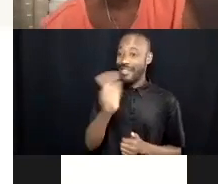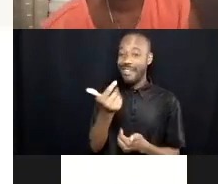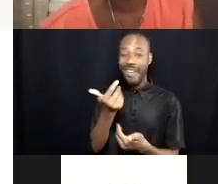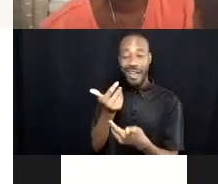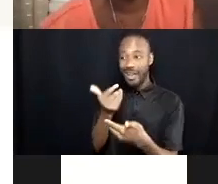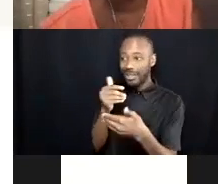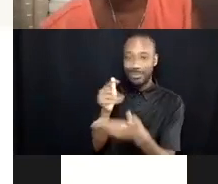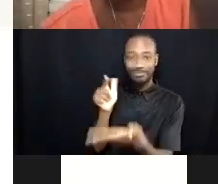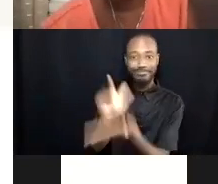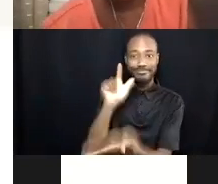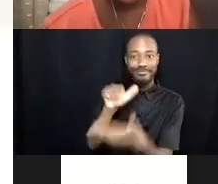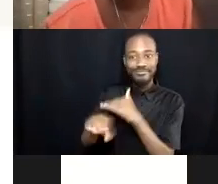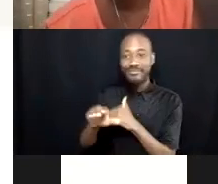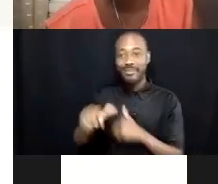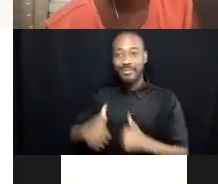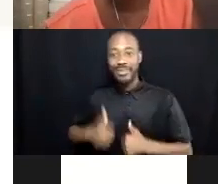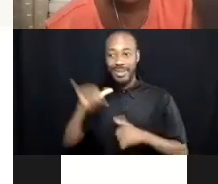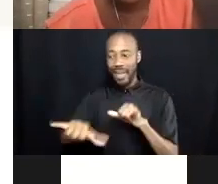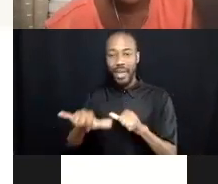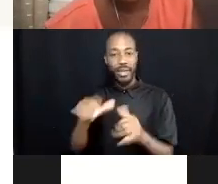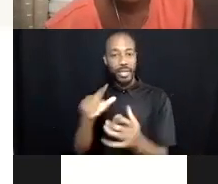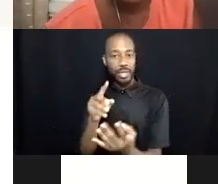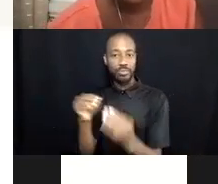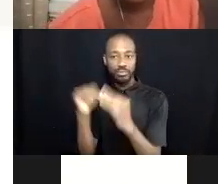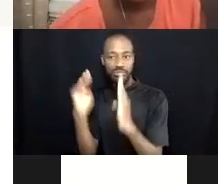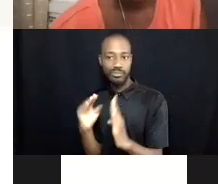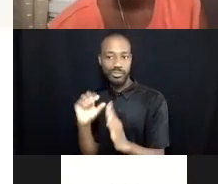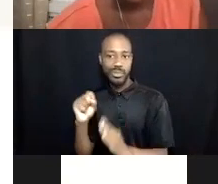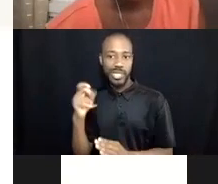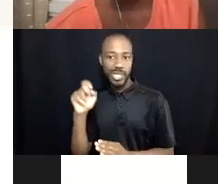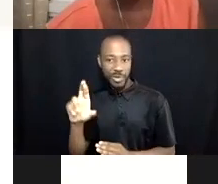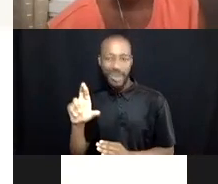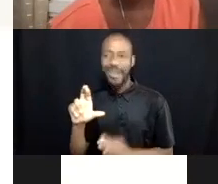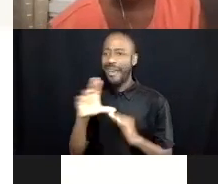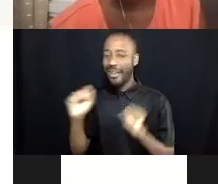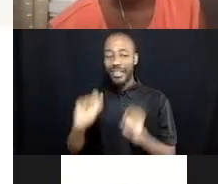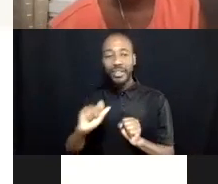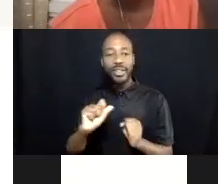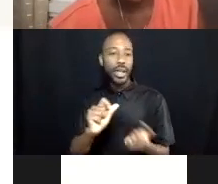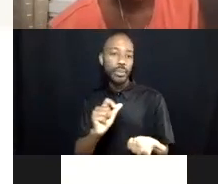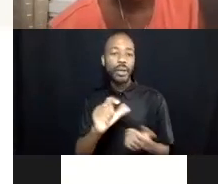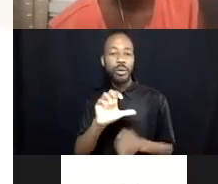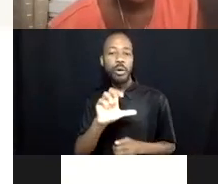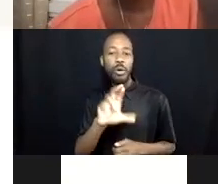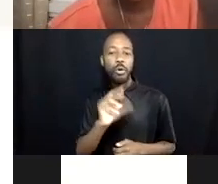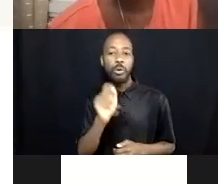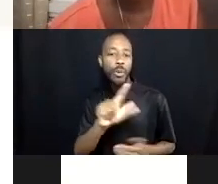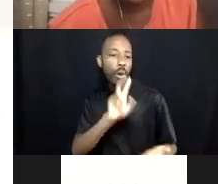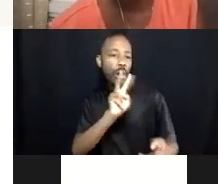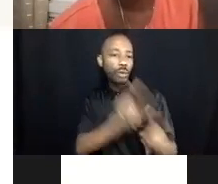more possible for people to be criminalized or discriminated against. The violence goes unreported